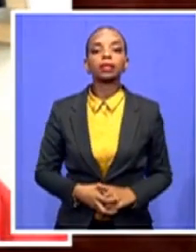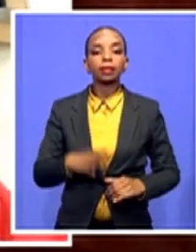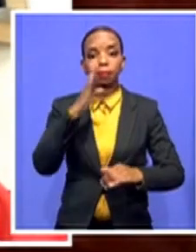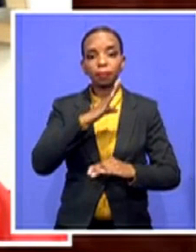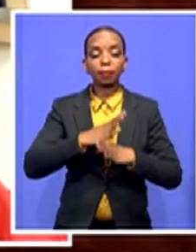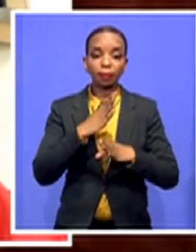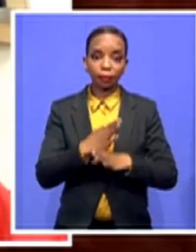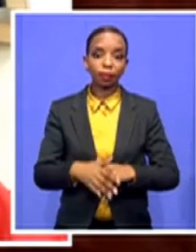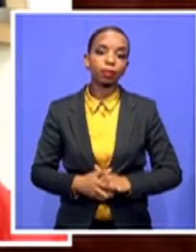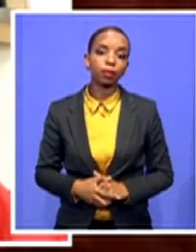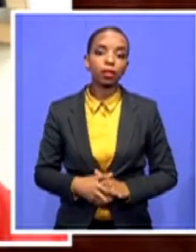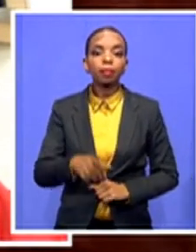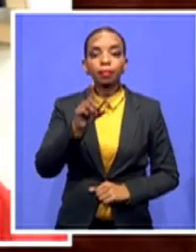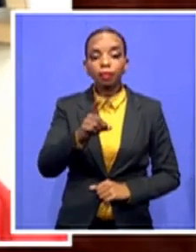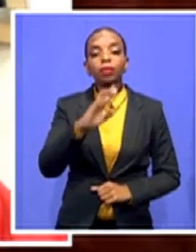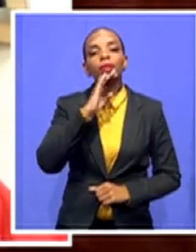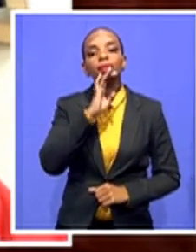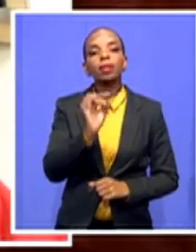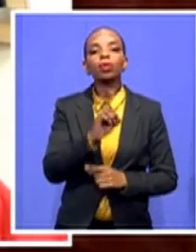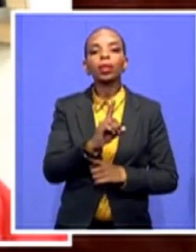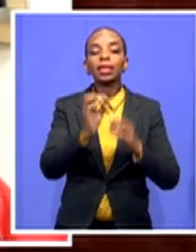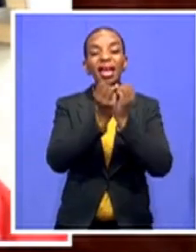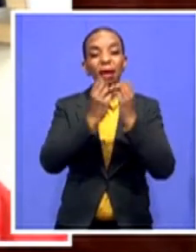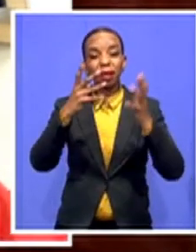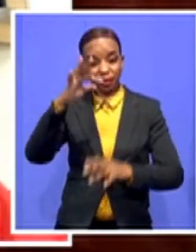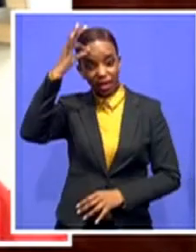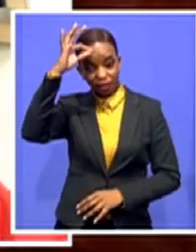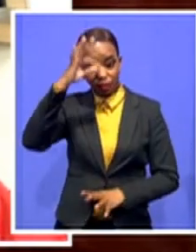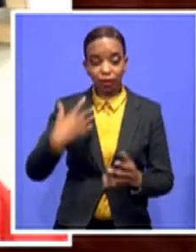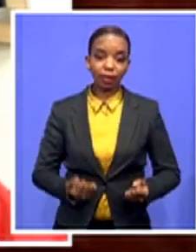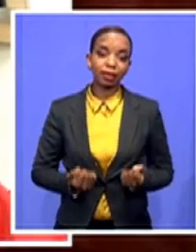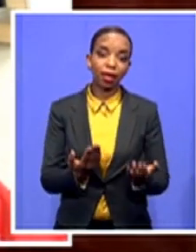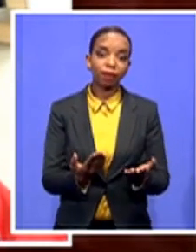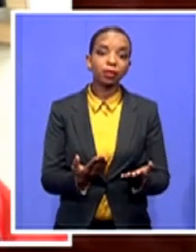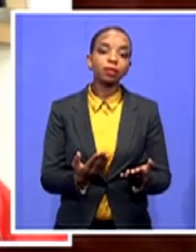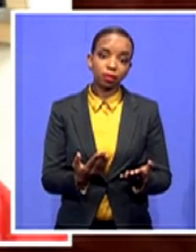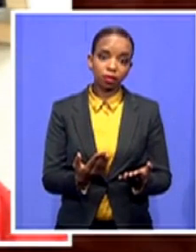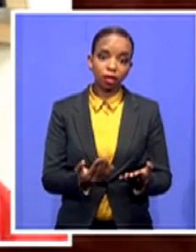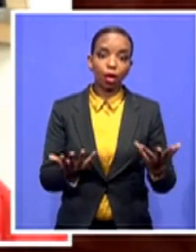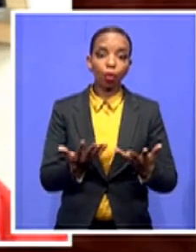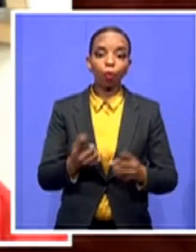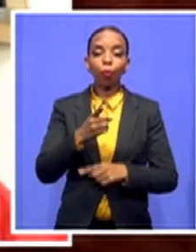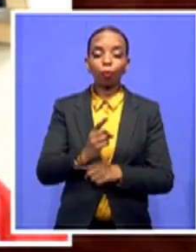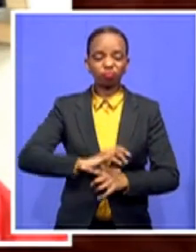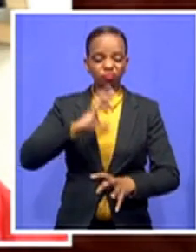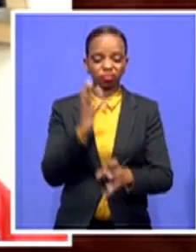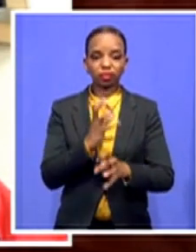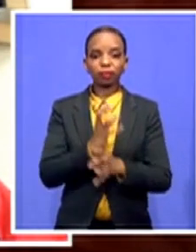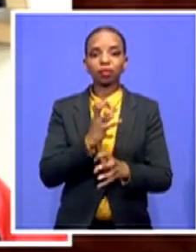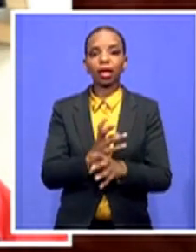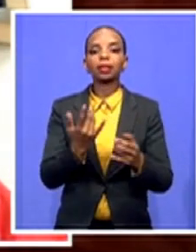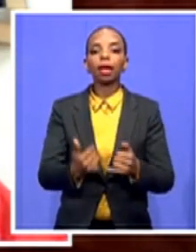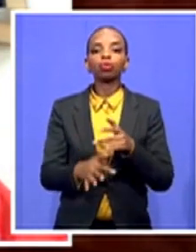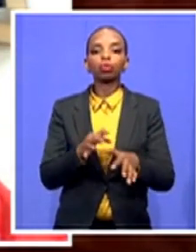of many governmental services where it was difficult to define the levels of input.